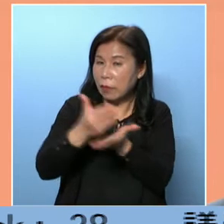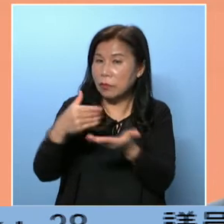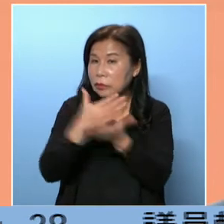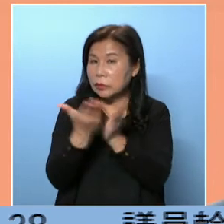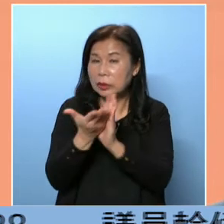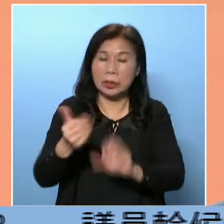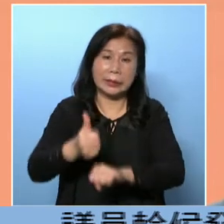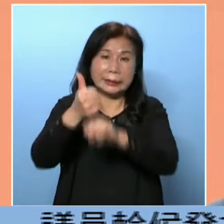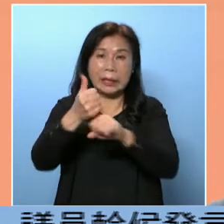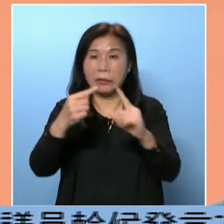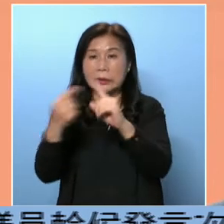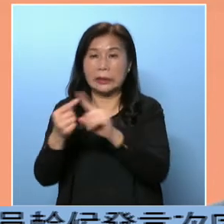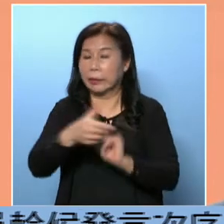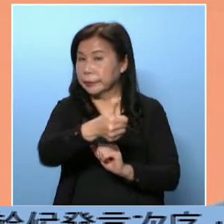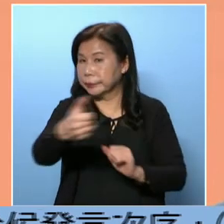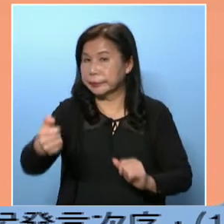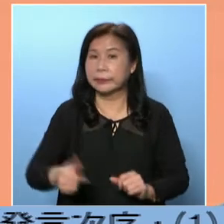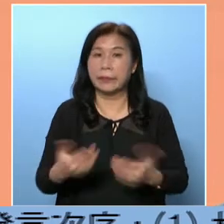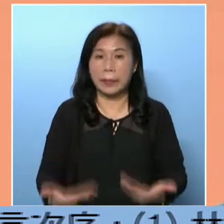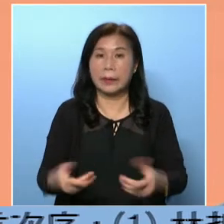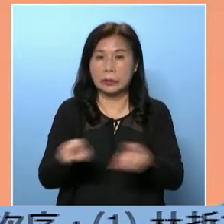the logistic providers.